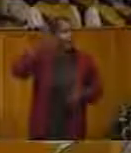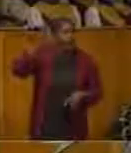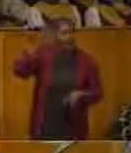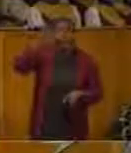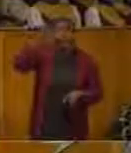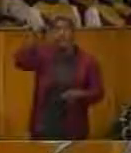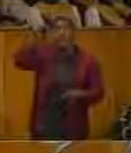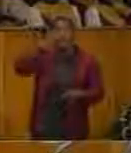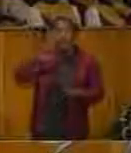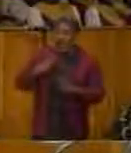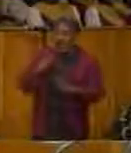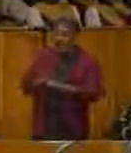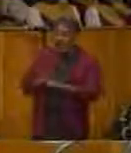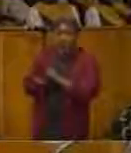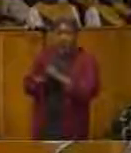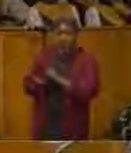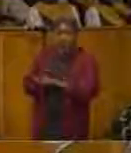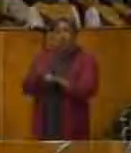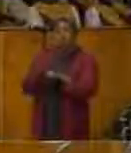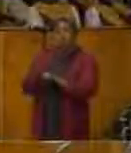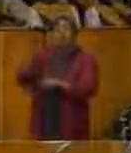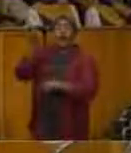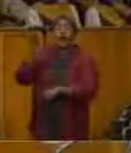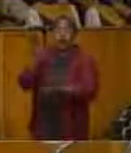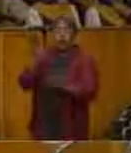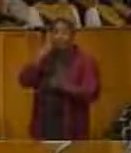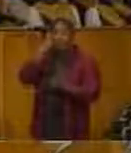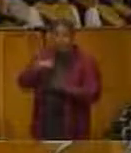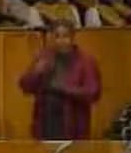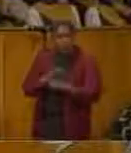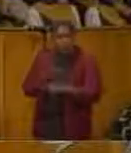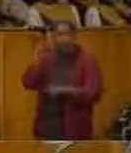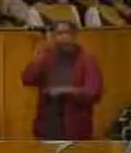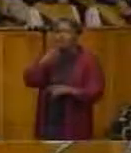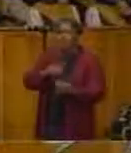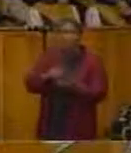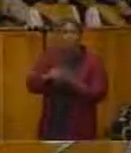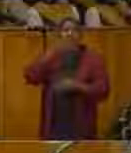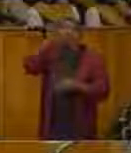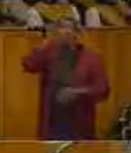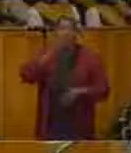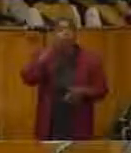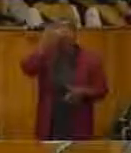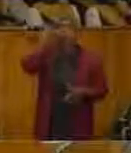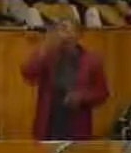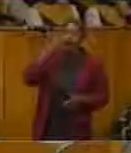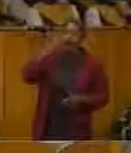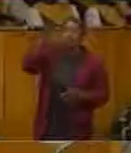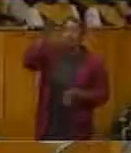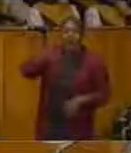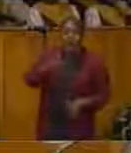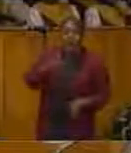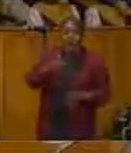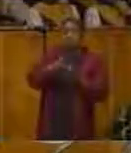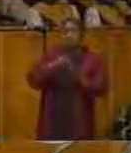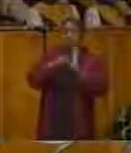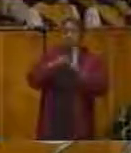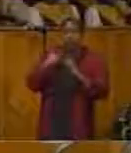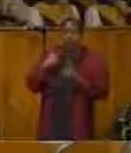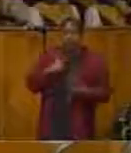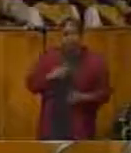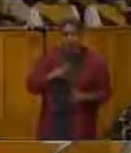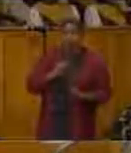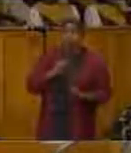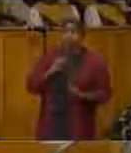me, I ought to keep it and use it as God intended me to use it. Why are you telling me God need? Why does God command us